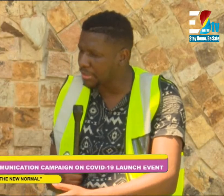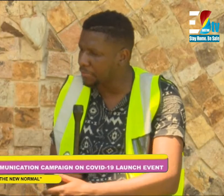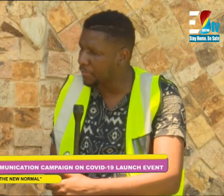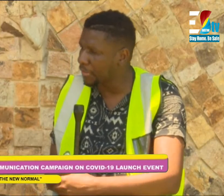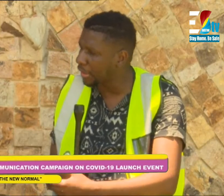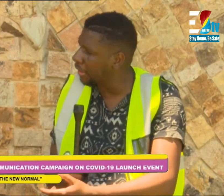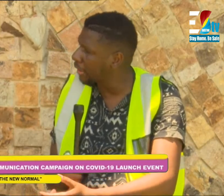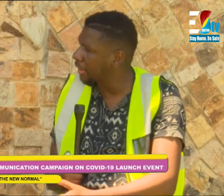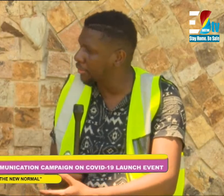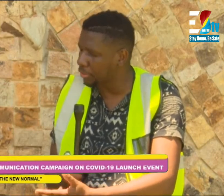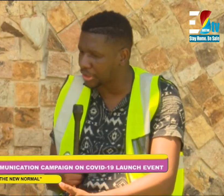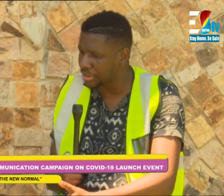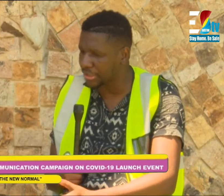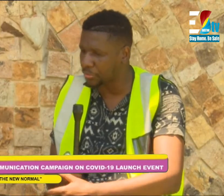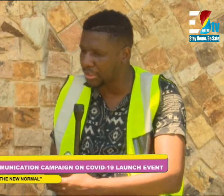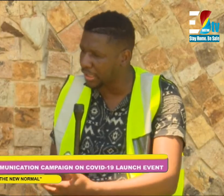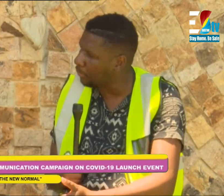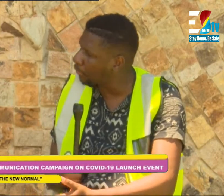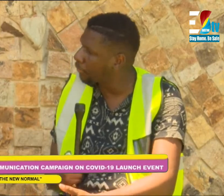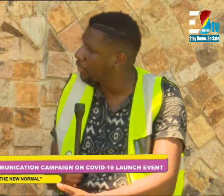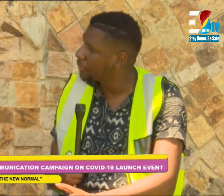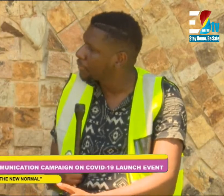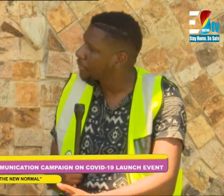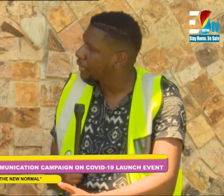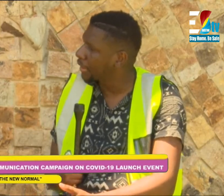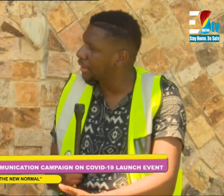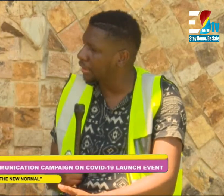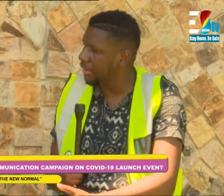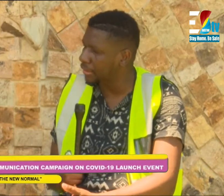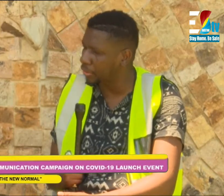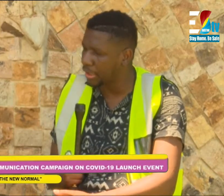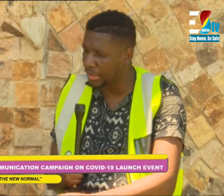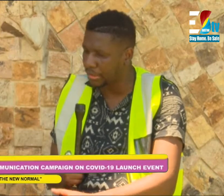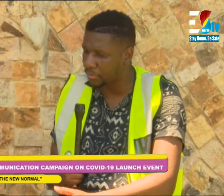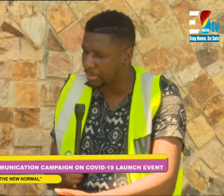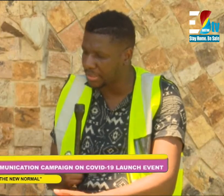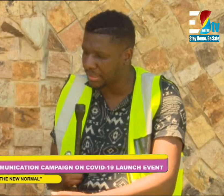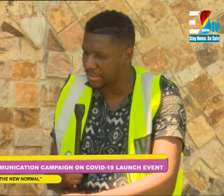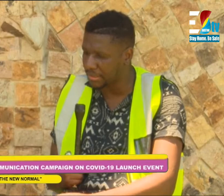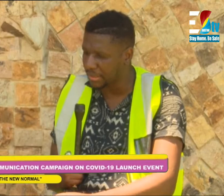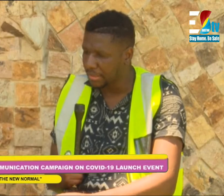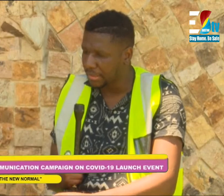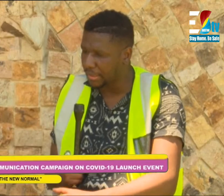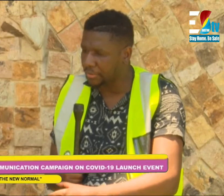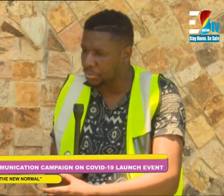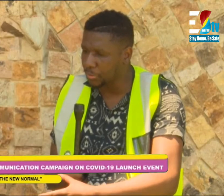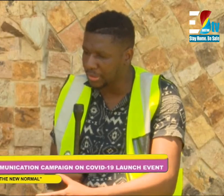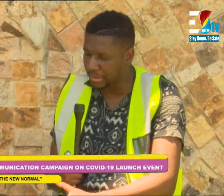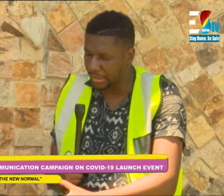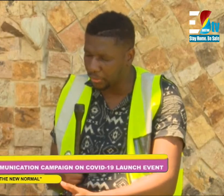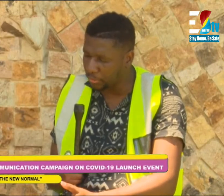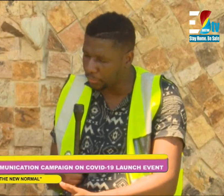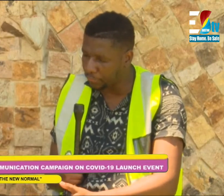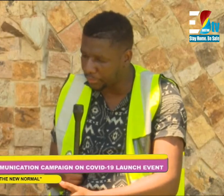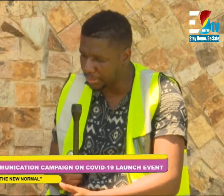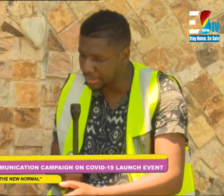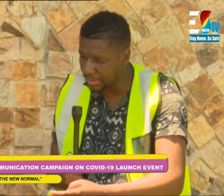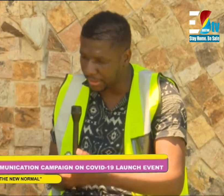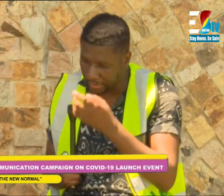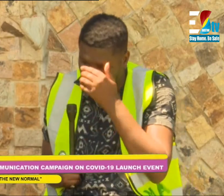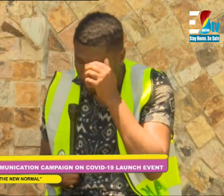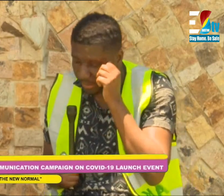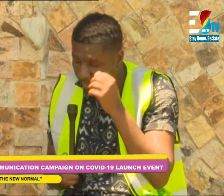Smalls, Dr. Shakes, quite a number of local comedians. They are doing a lot of